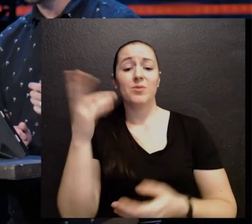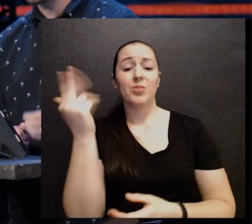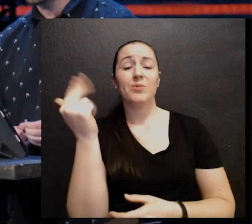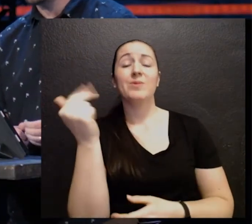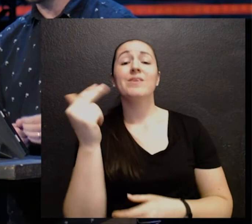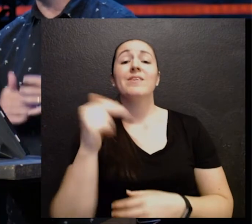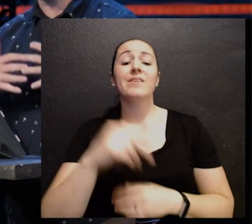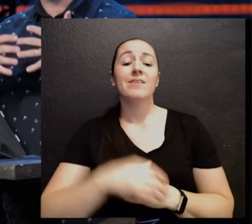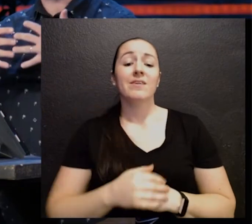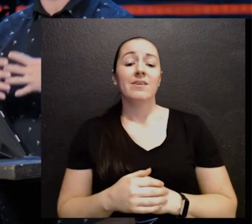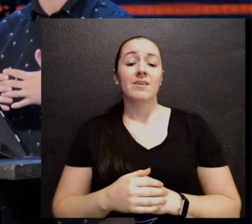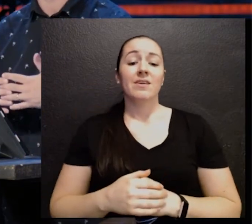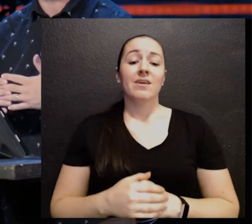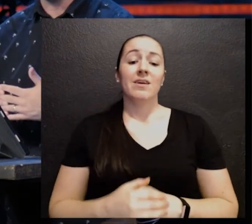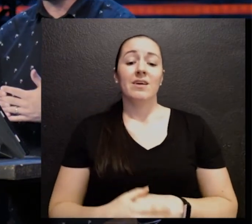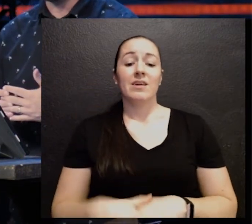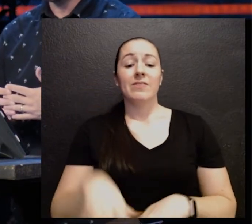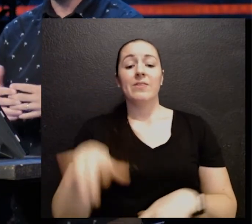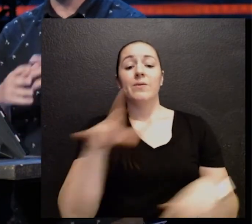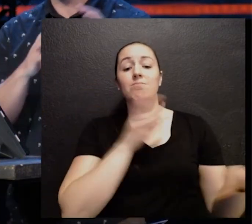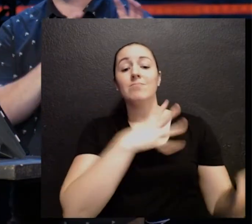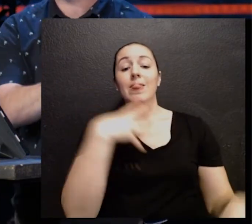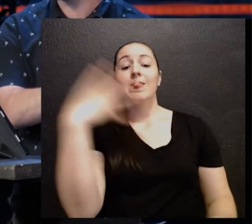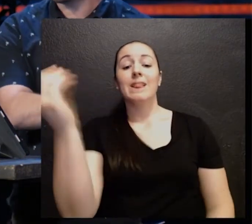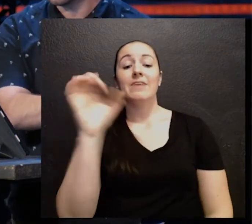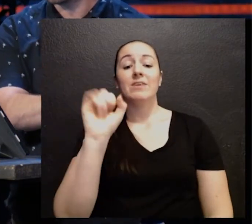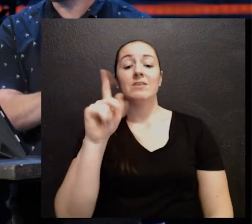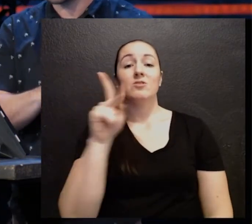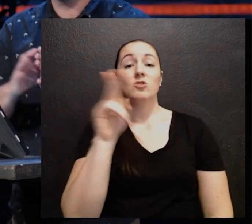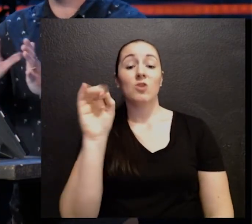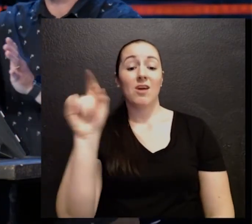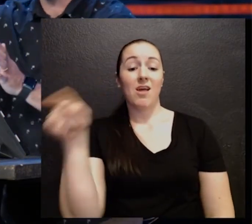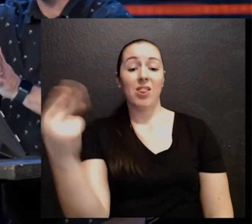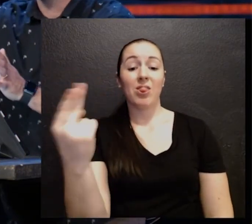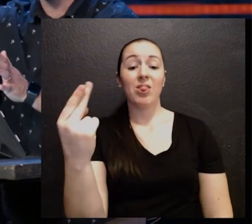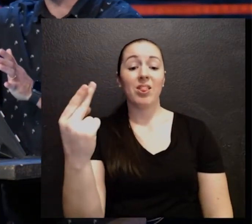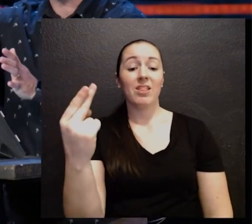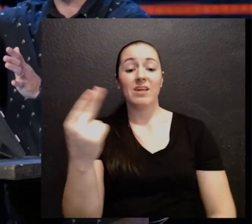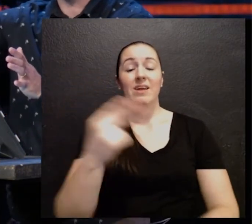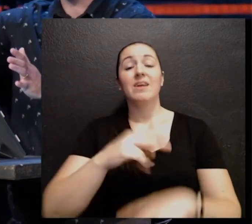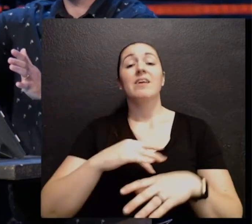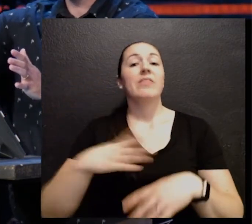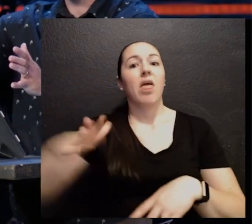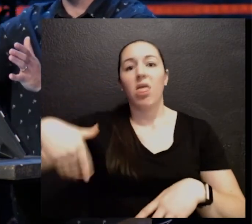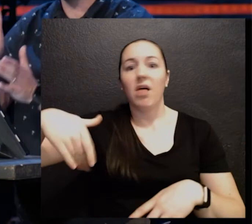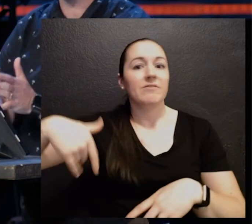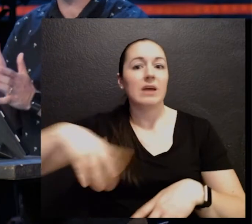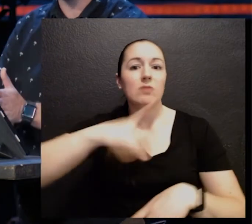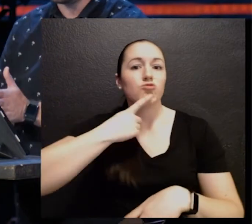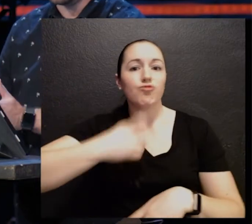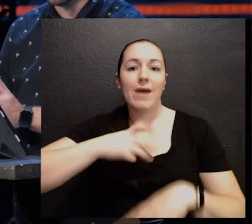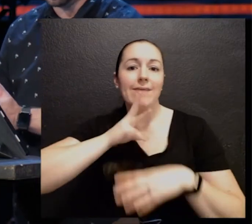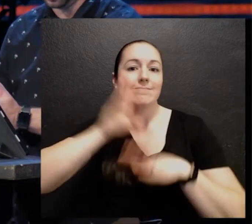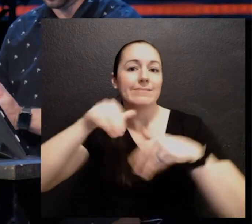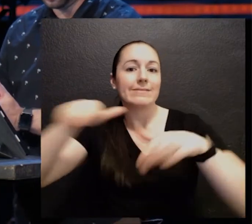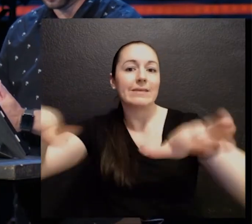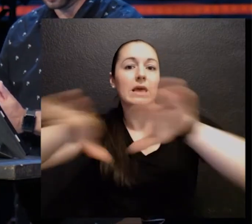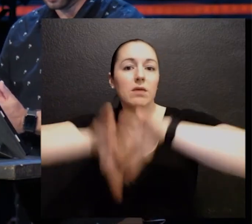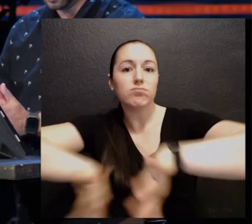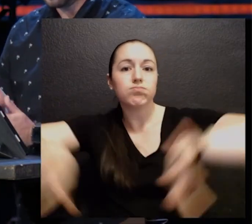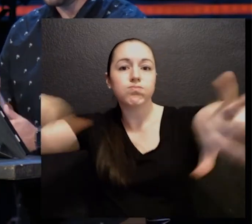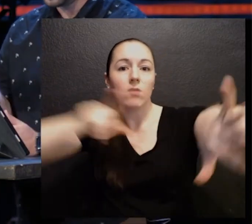edge of the desert." They're on the edge of the desert. They just left Egypt. They haven't even crossed the Red Sea yet. They're just starting their